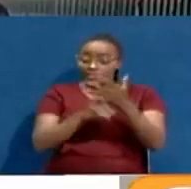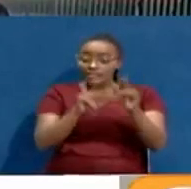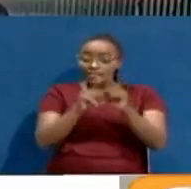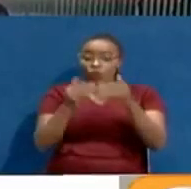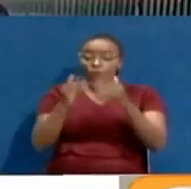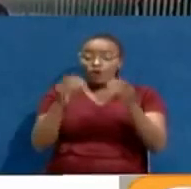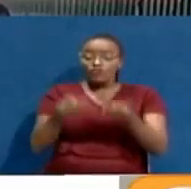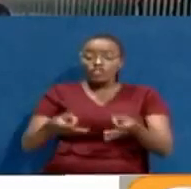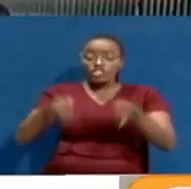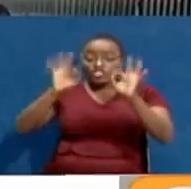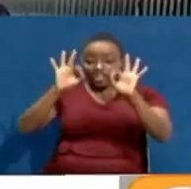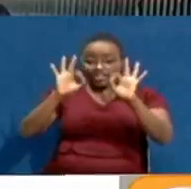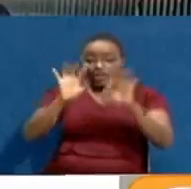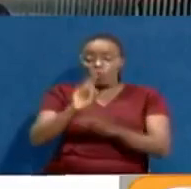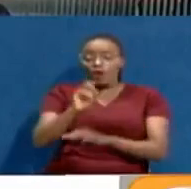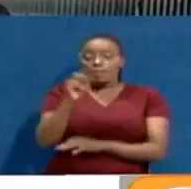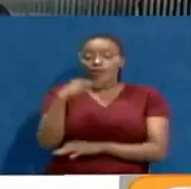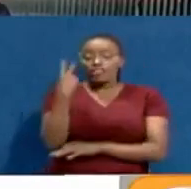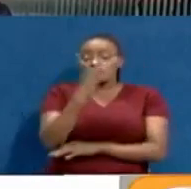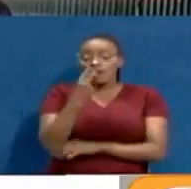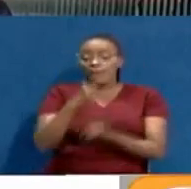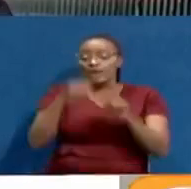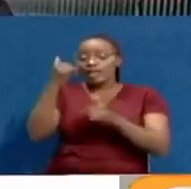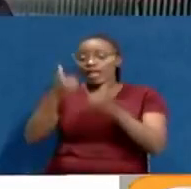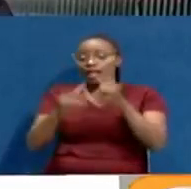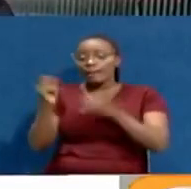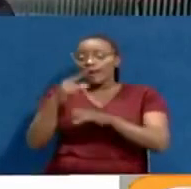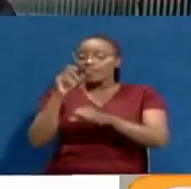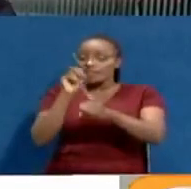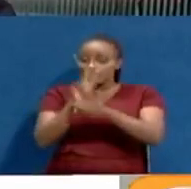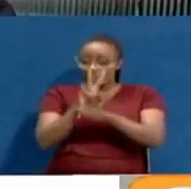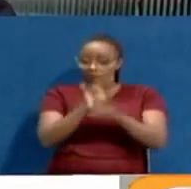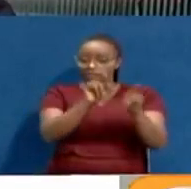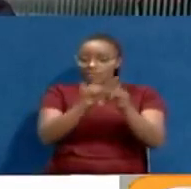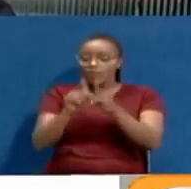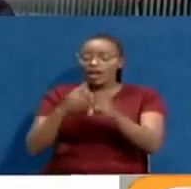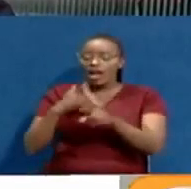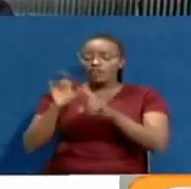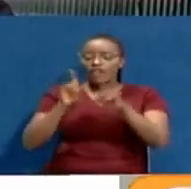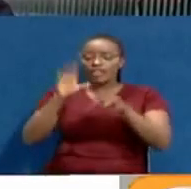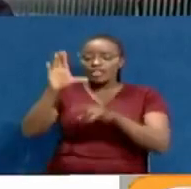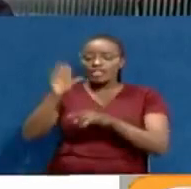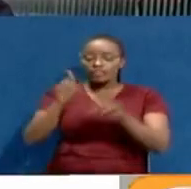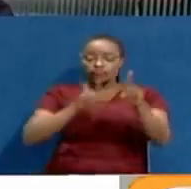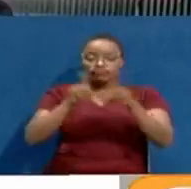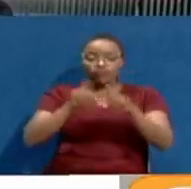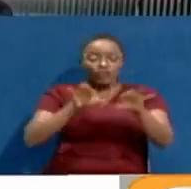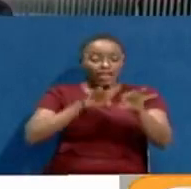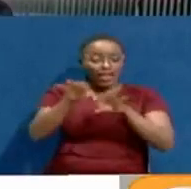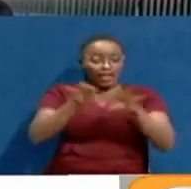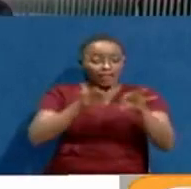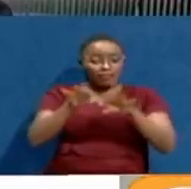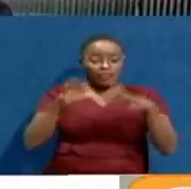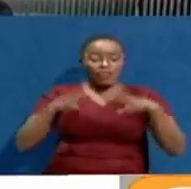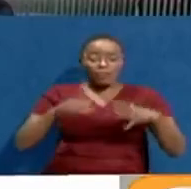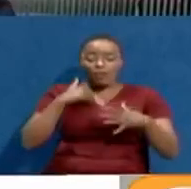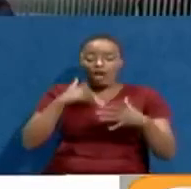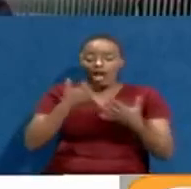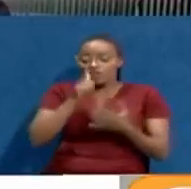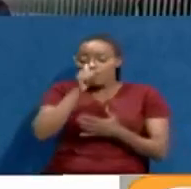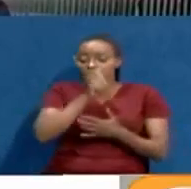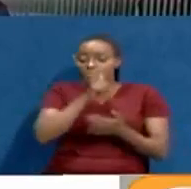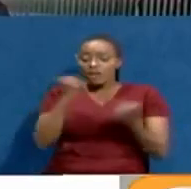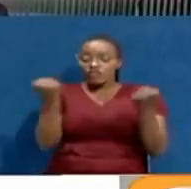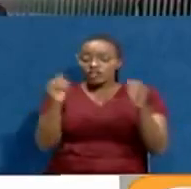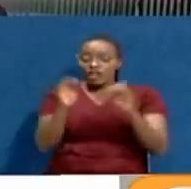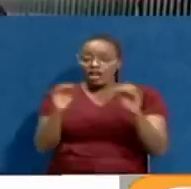itafunguliwa rasmi na Rais Kenyatta Februari mwaka ujao. Waziri wa Uchukuzi James Macharia amesema hayo huku akielezea kuwa wasiokuwa na magari ya